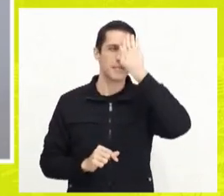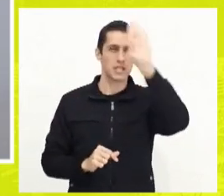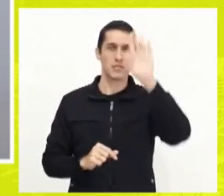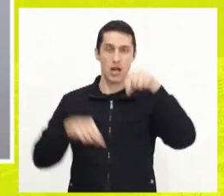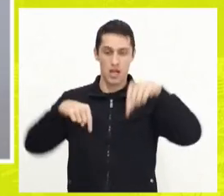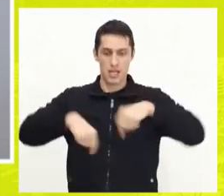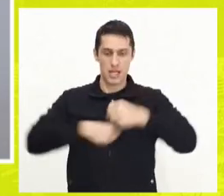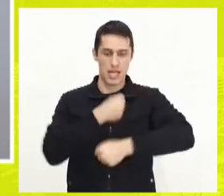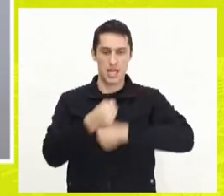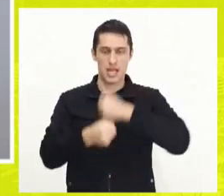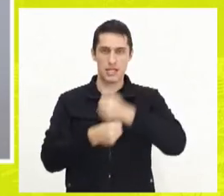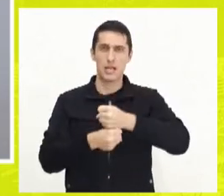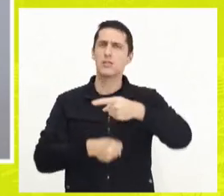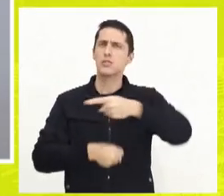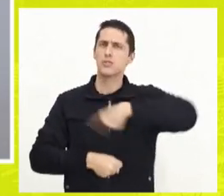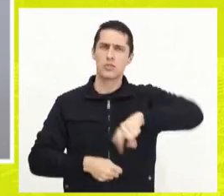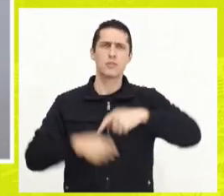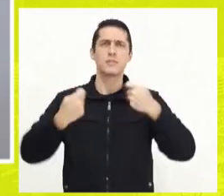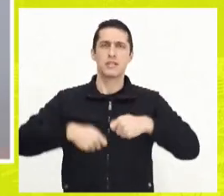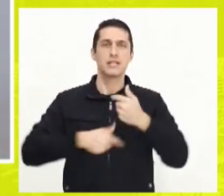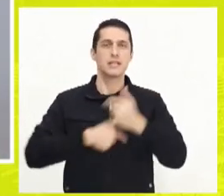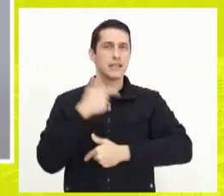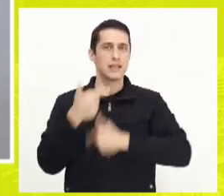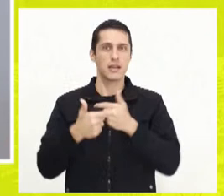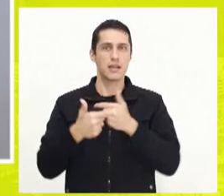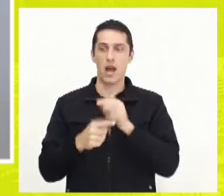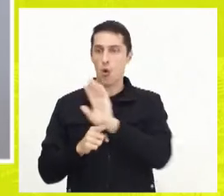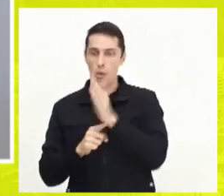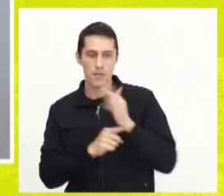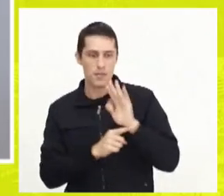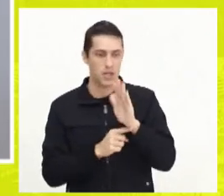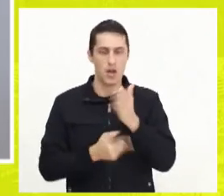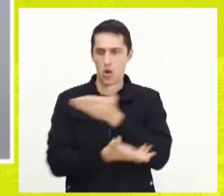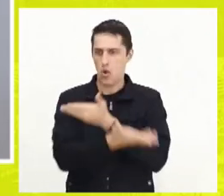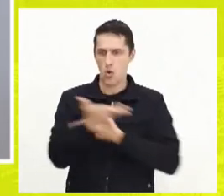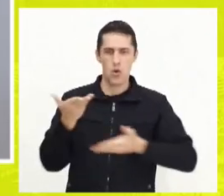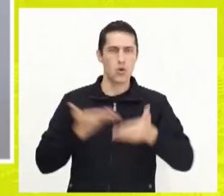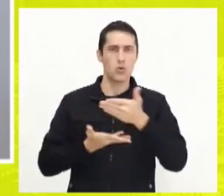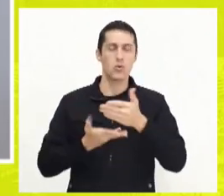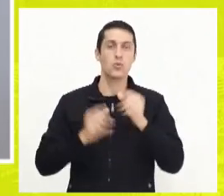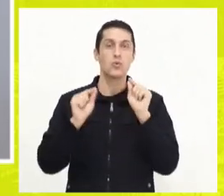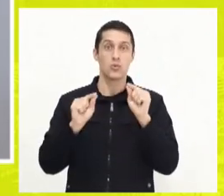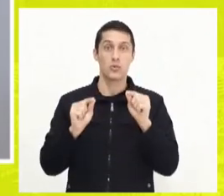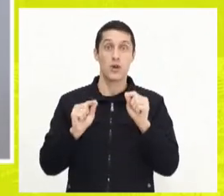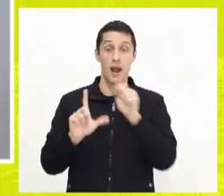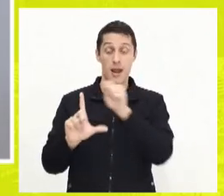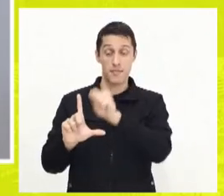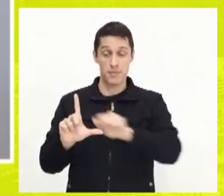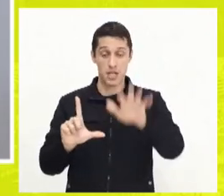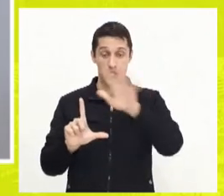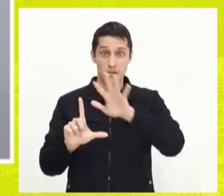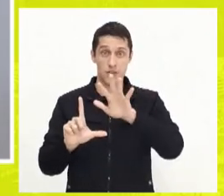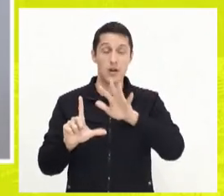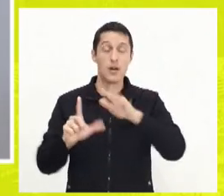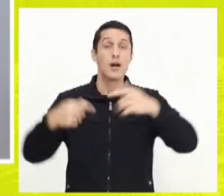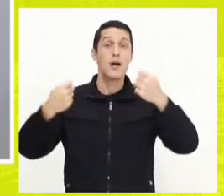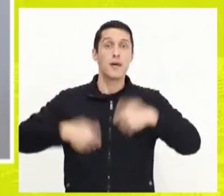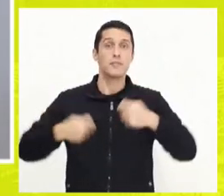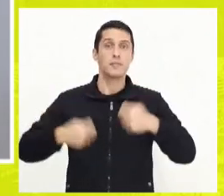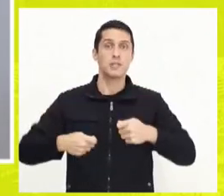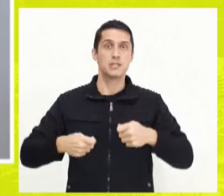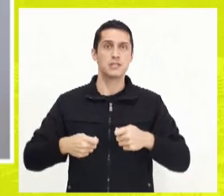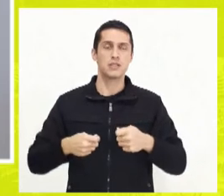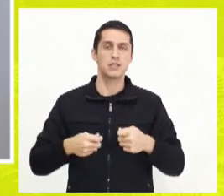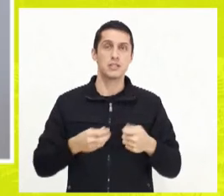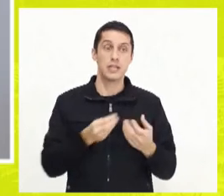need is to work more for collaboration here the platforms first for them to build